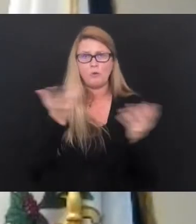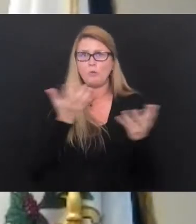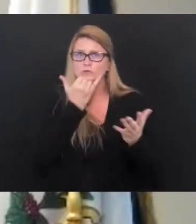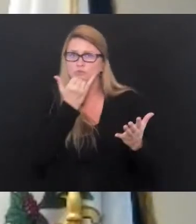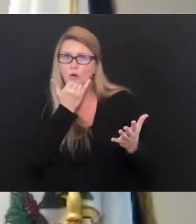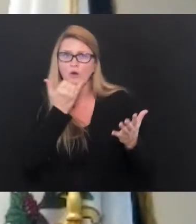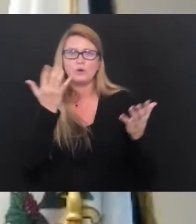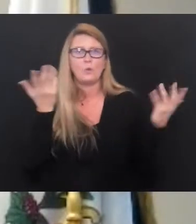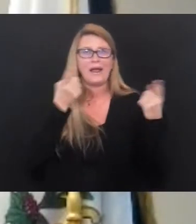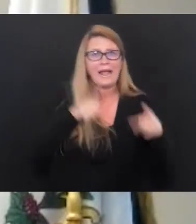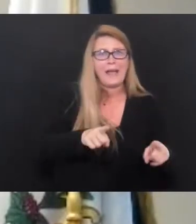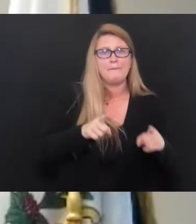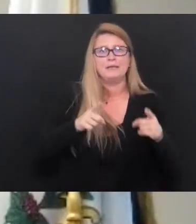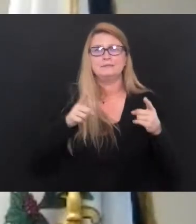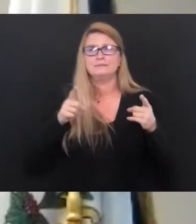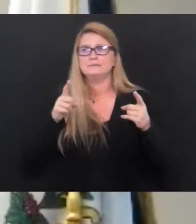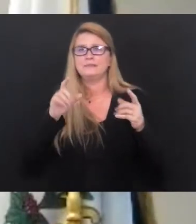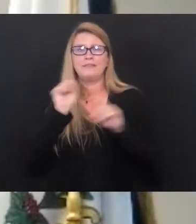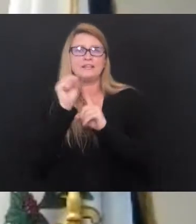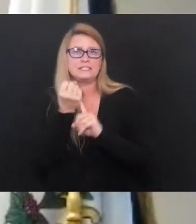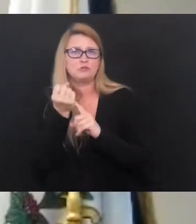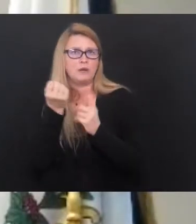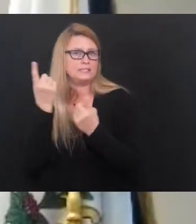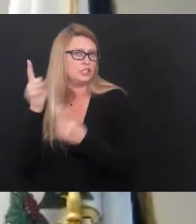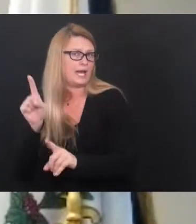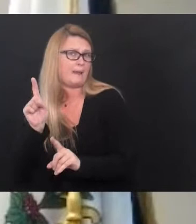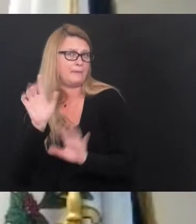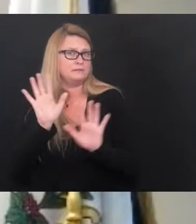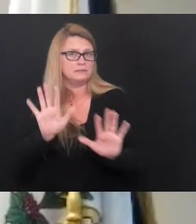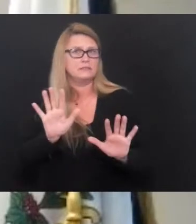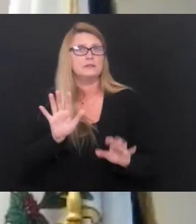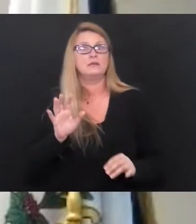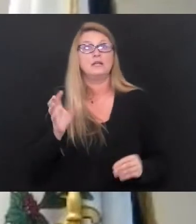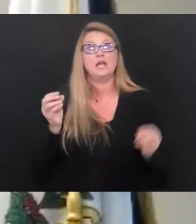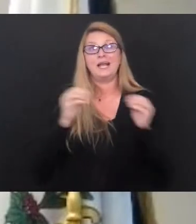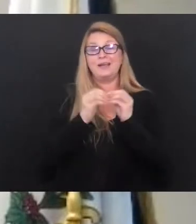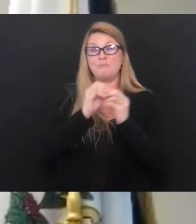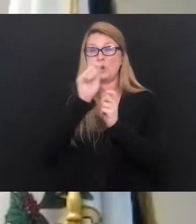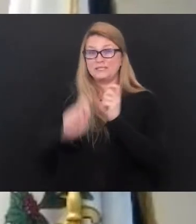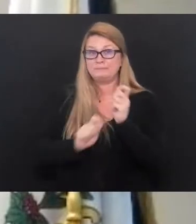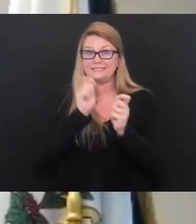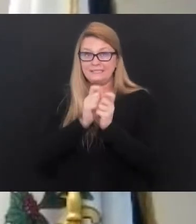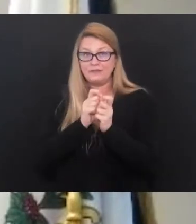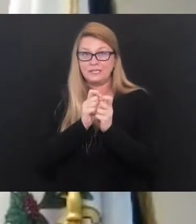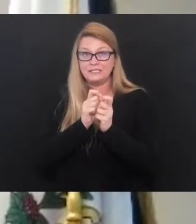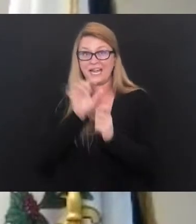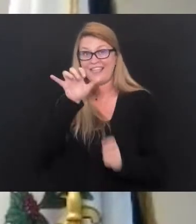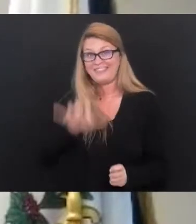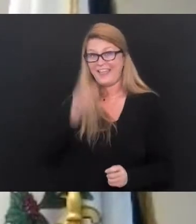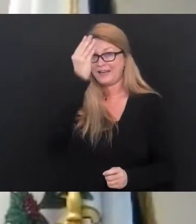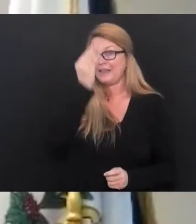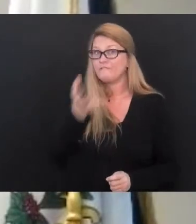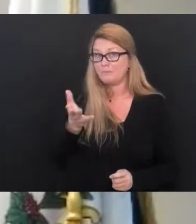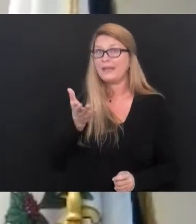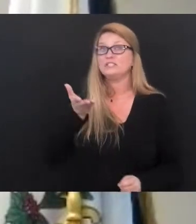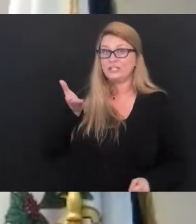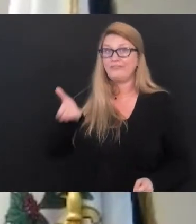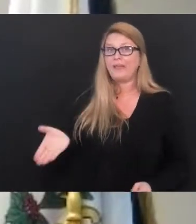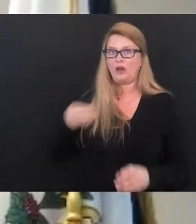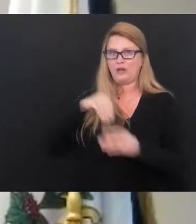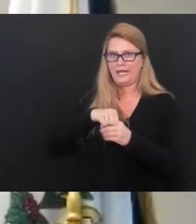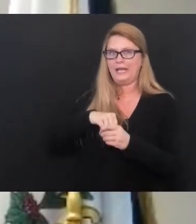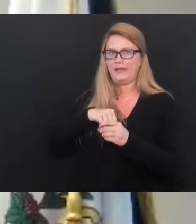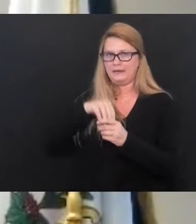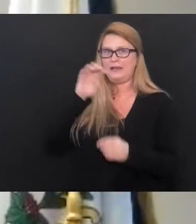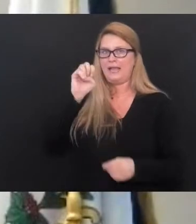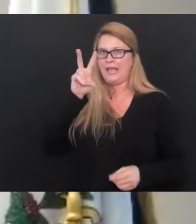record and see what the situation is. So to answer your question a little more specifically, that information is in there in terms of